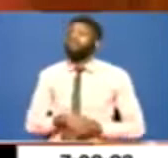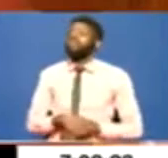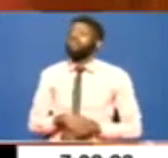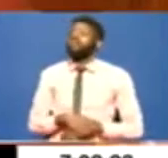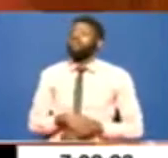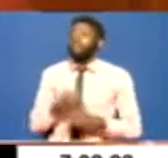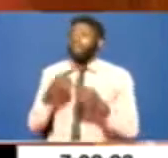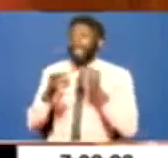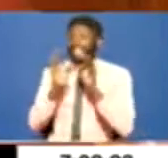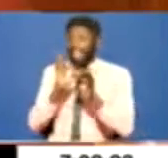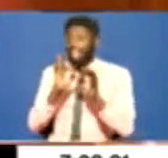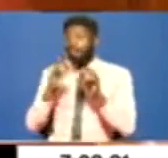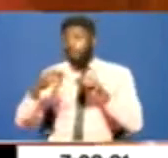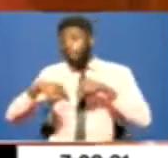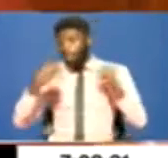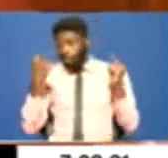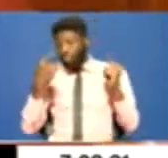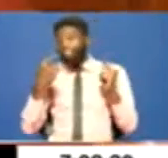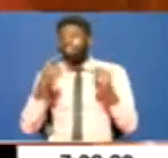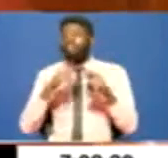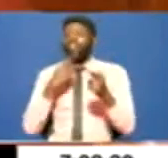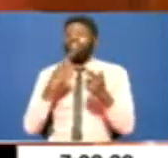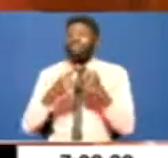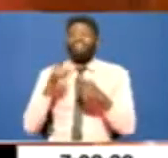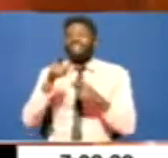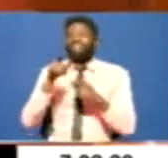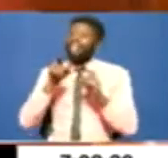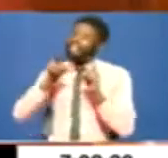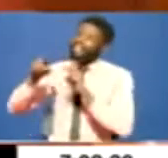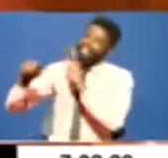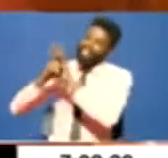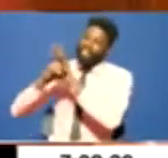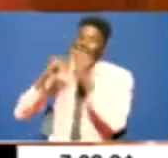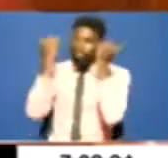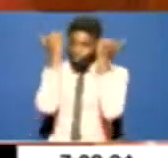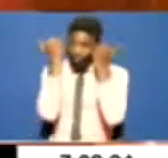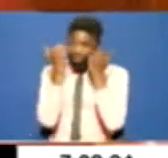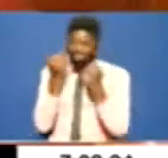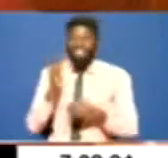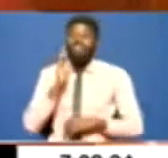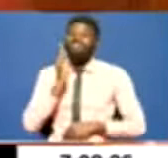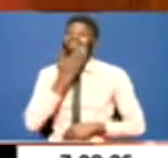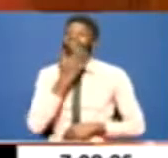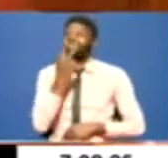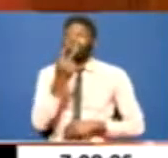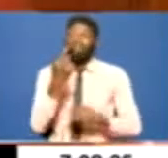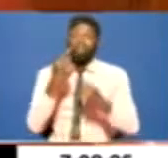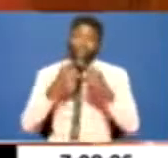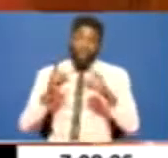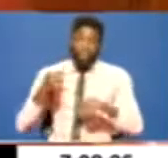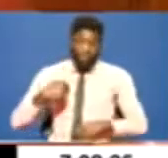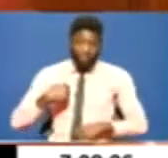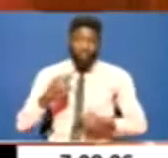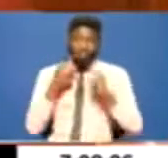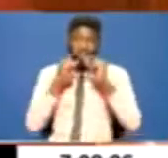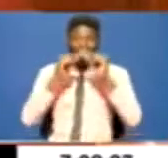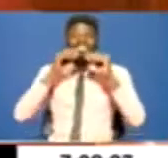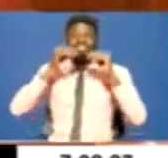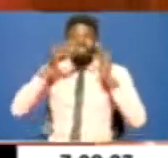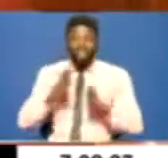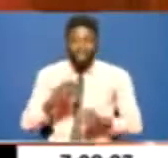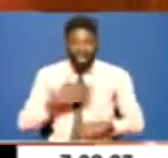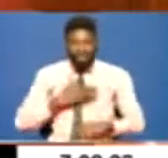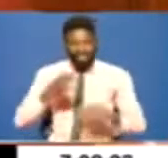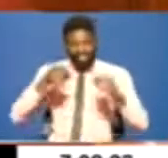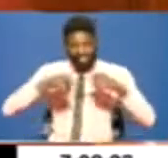I think sometimes it's a question of double standards. But I can say for our speaker, I think you have consistently